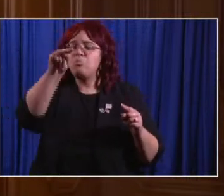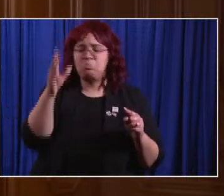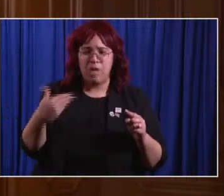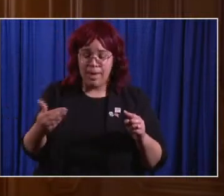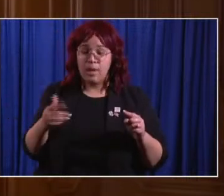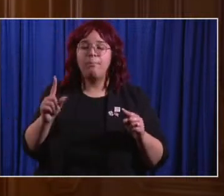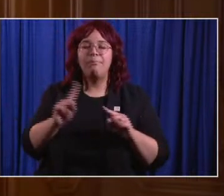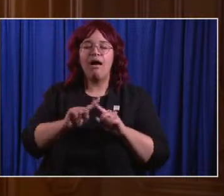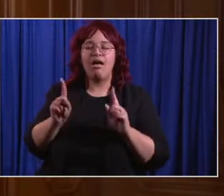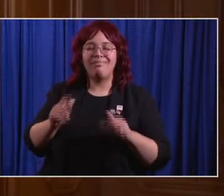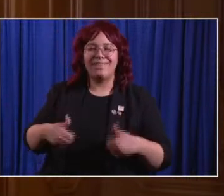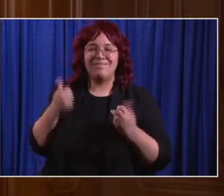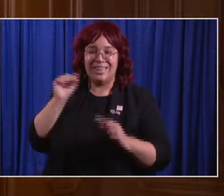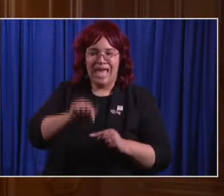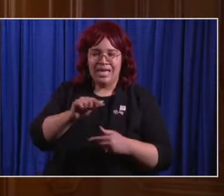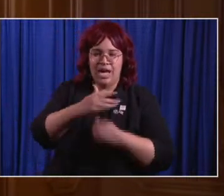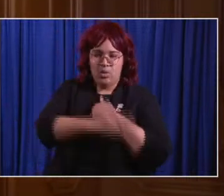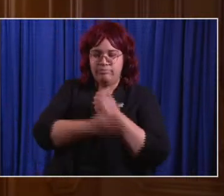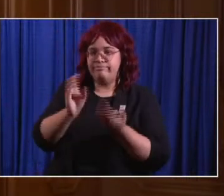particular county. Eric, let's go to the next one.